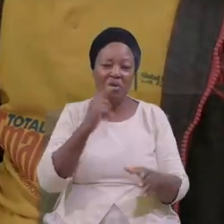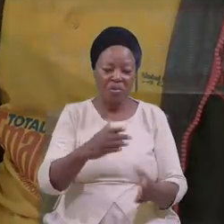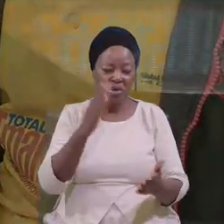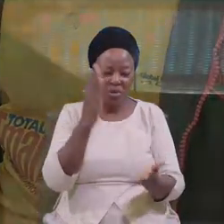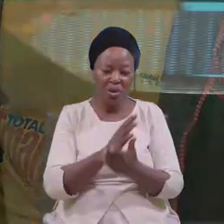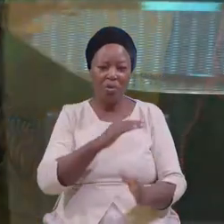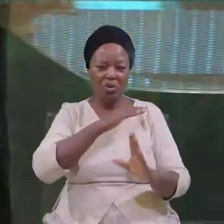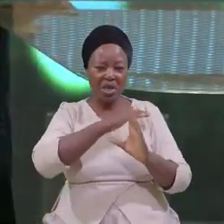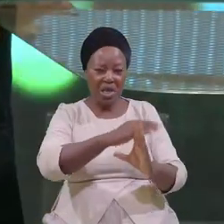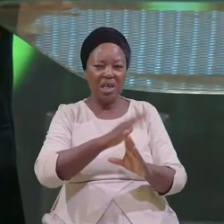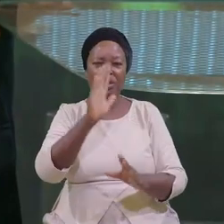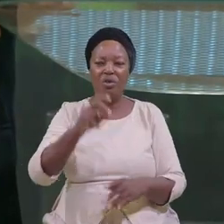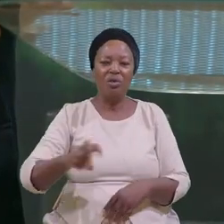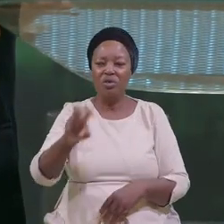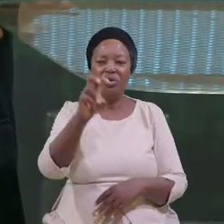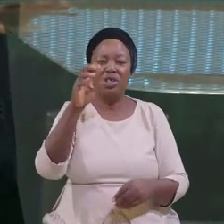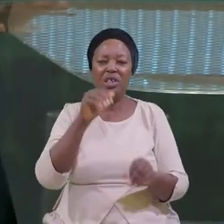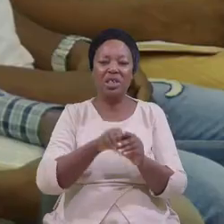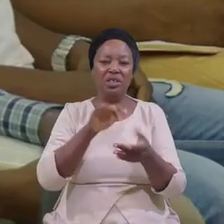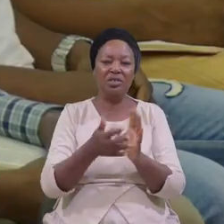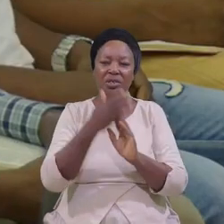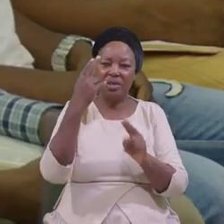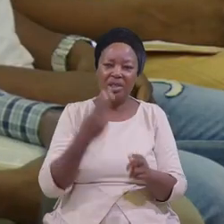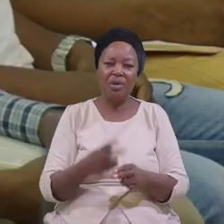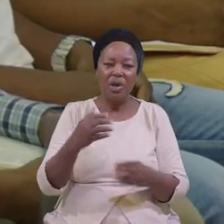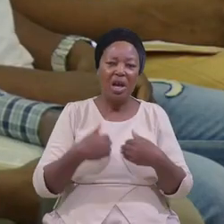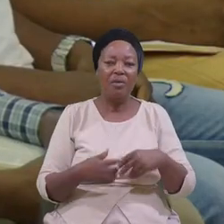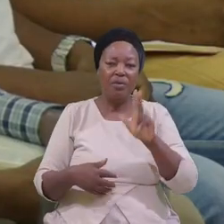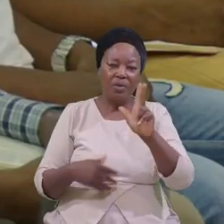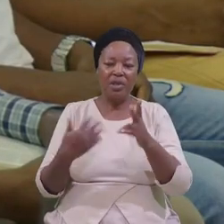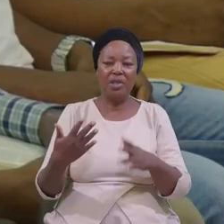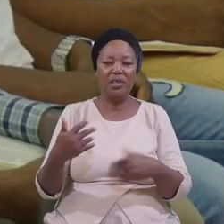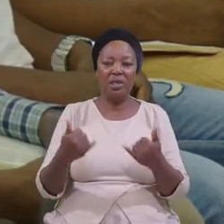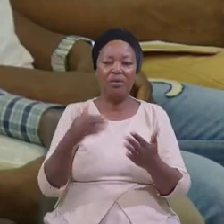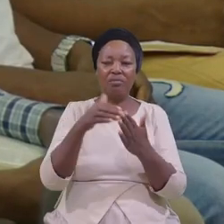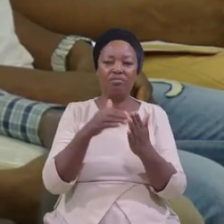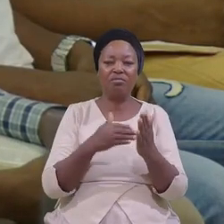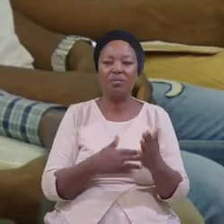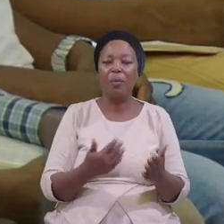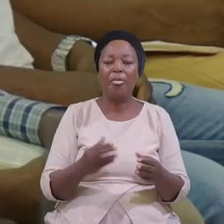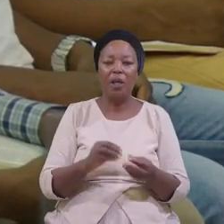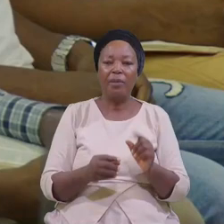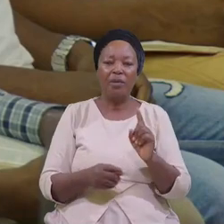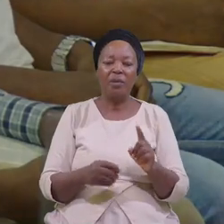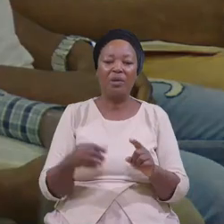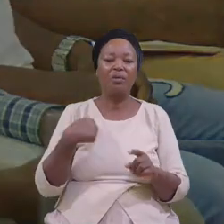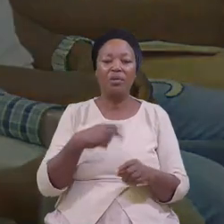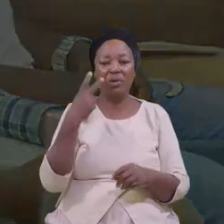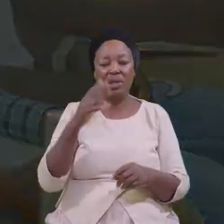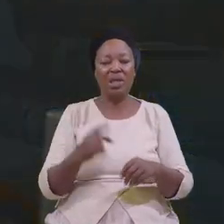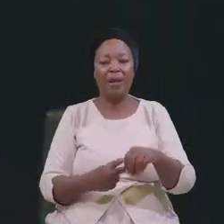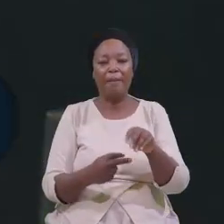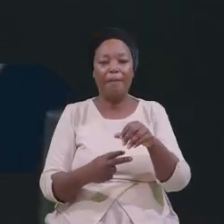stop your journey in Jesus' name. Three things we're looking at. Number one, we're looking at the pillar